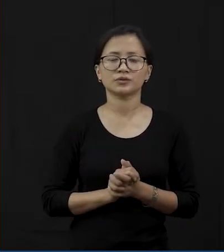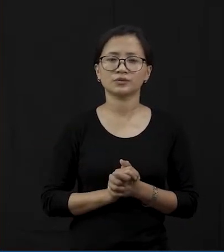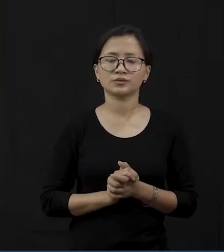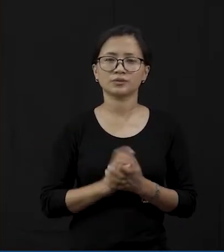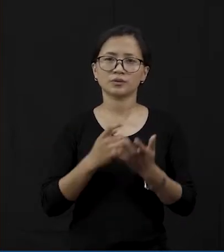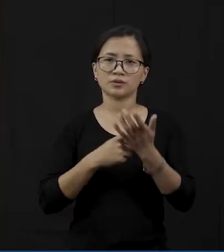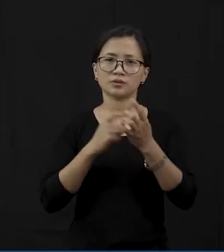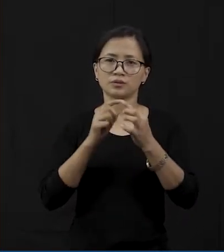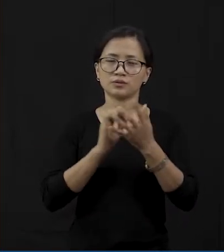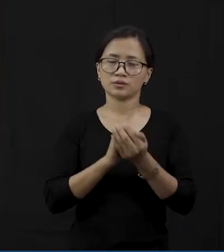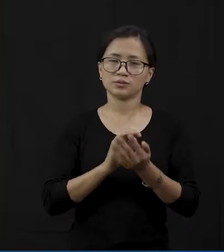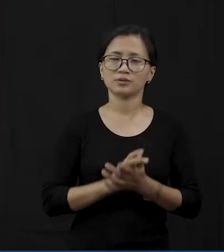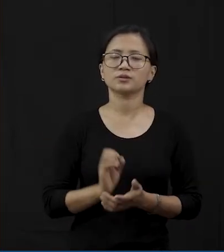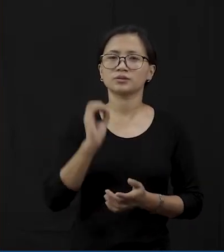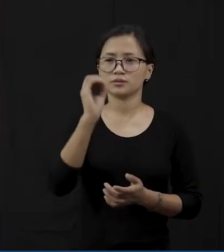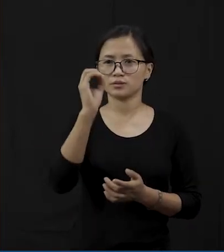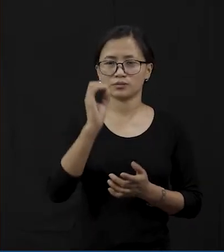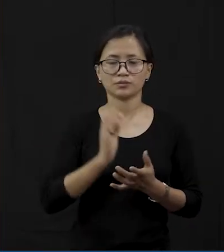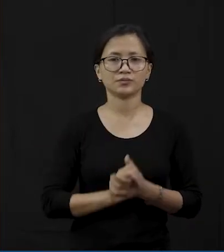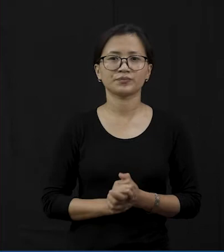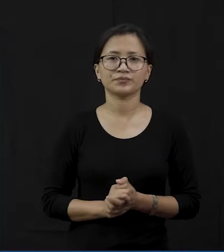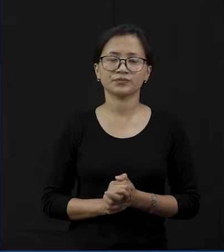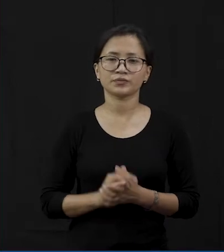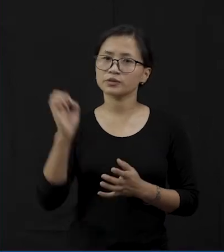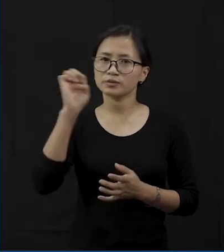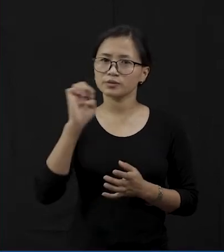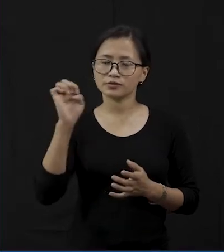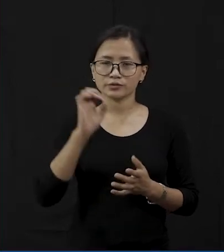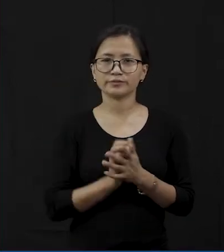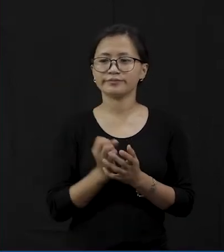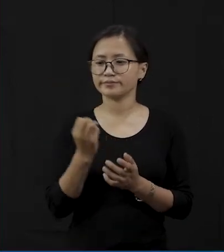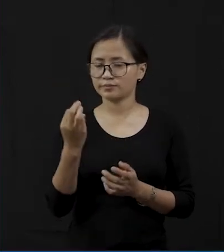here 12 is also an even number.